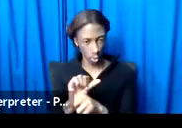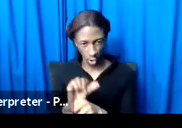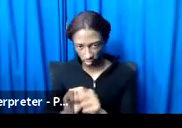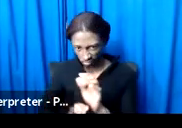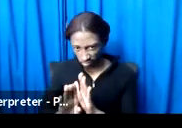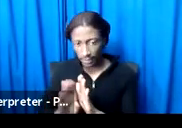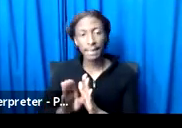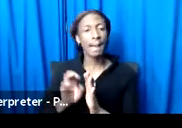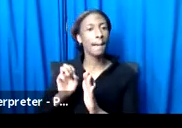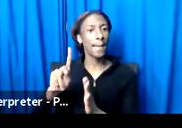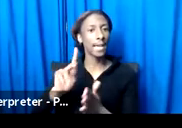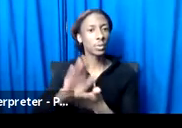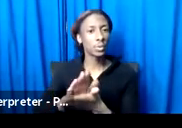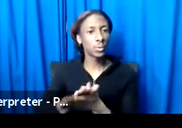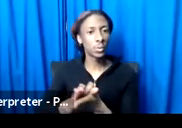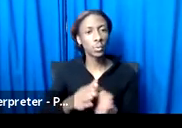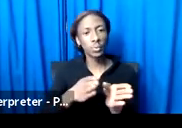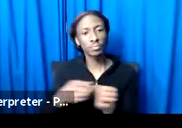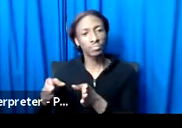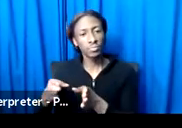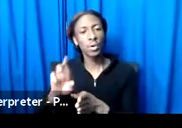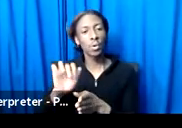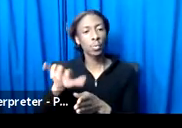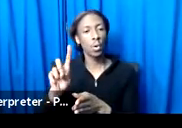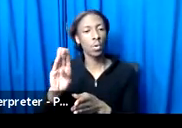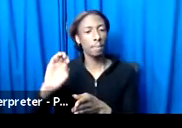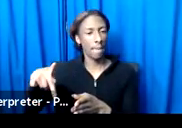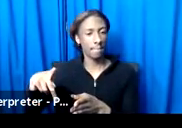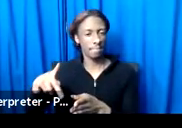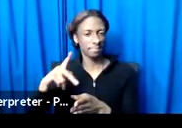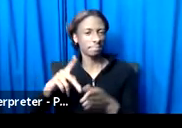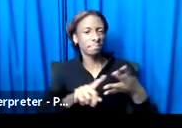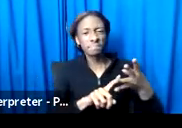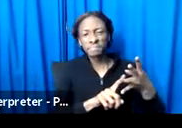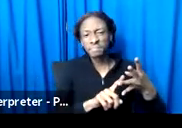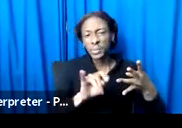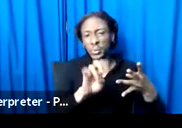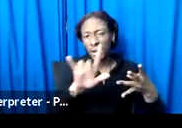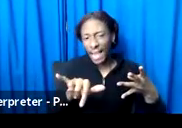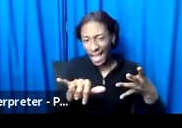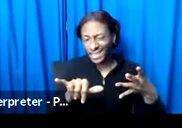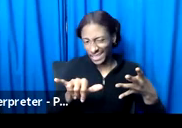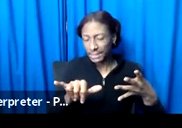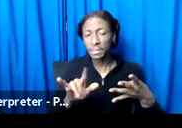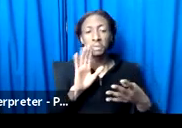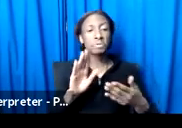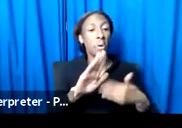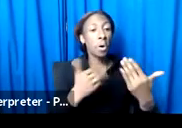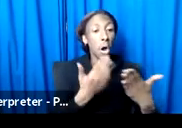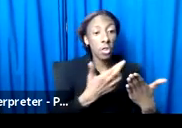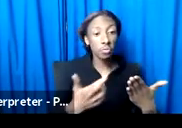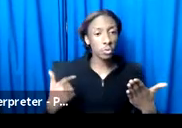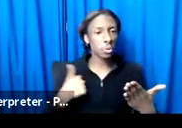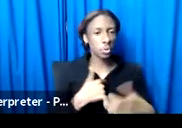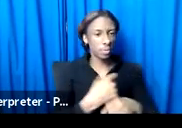launch mid-July, which will help pull all these resources together that we have provided or created over the last